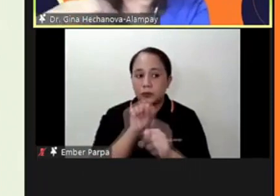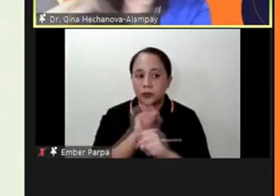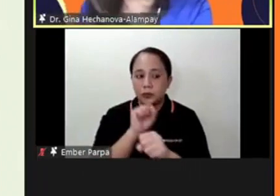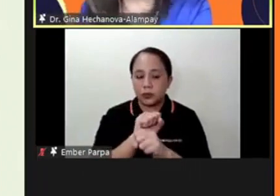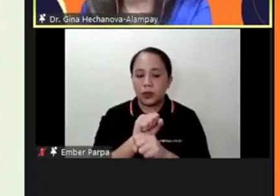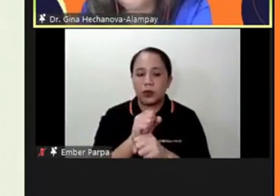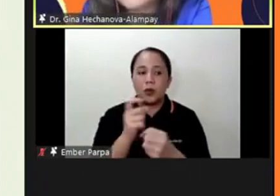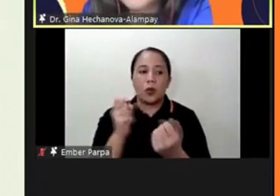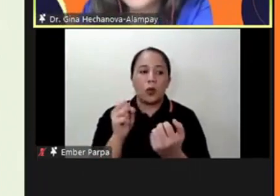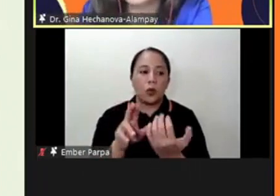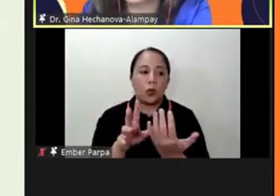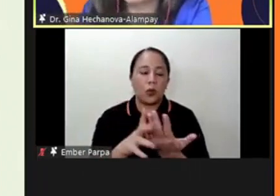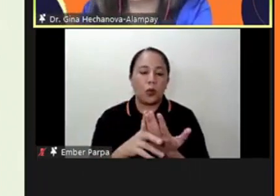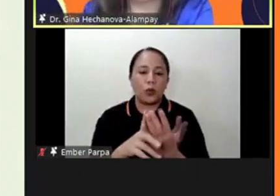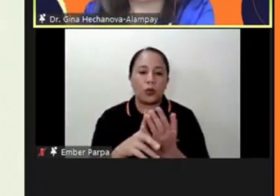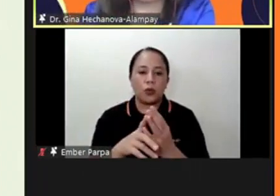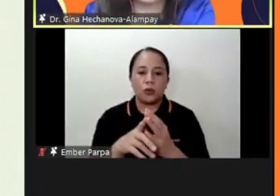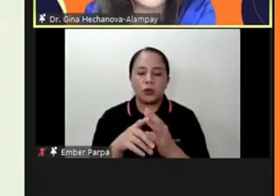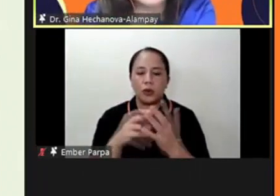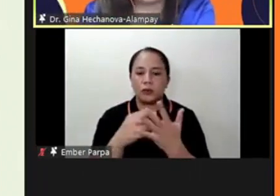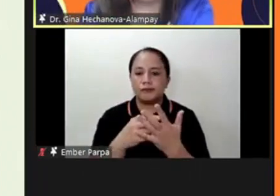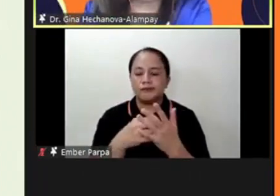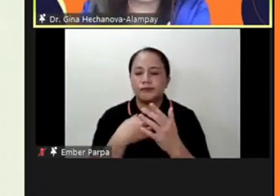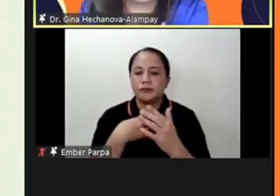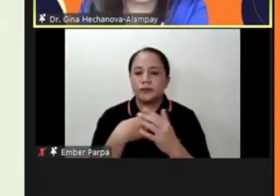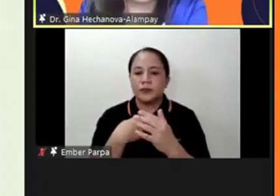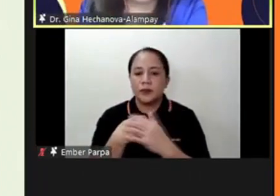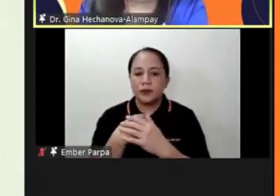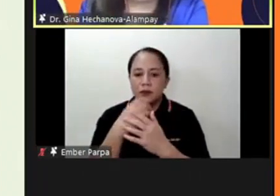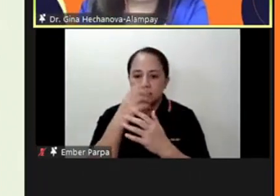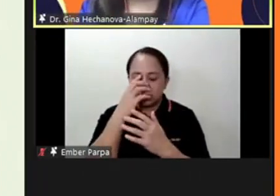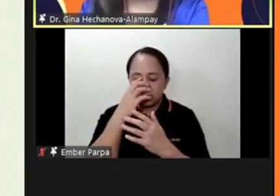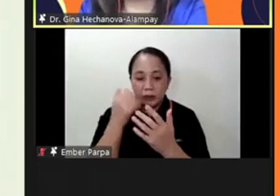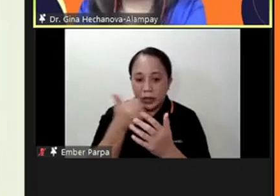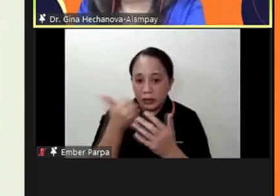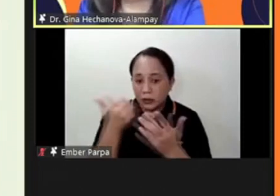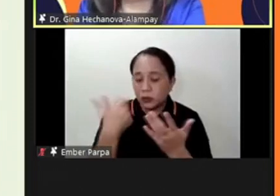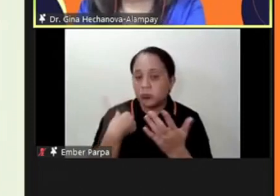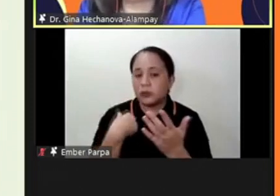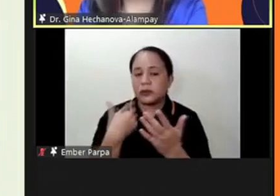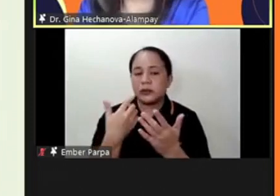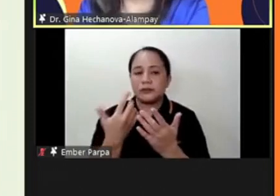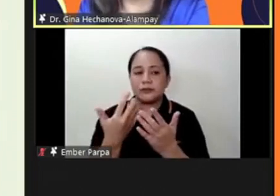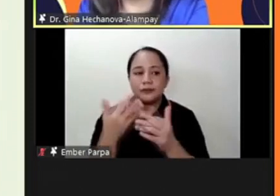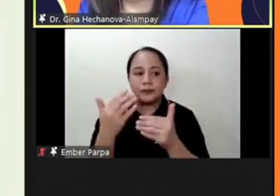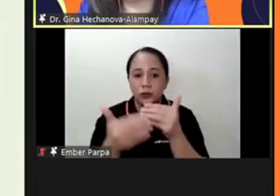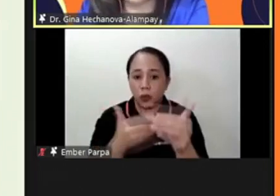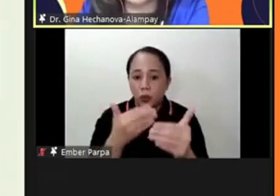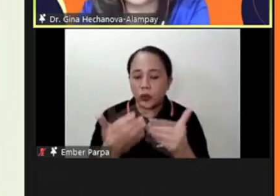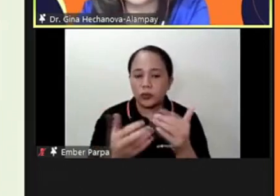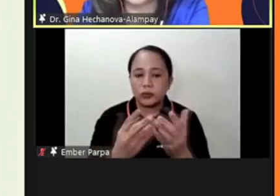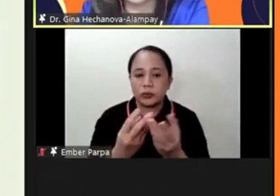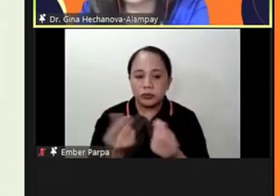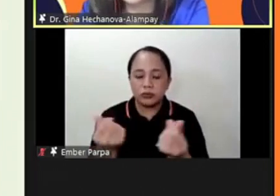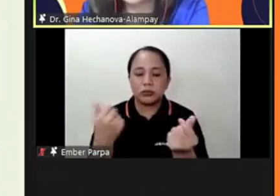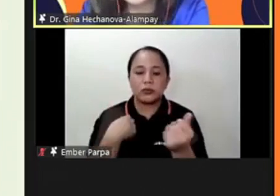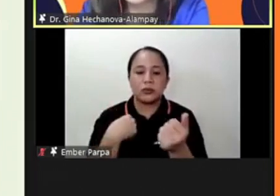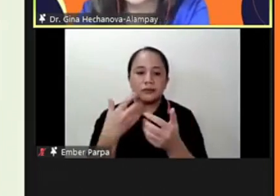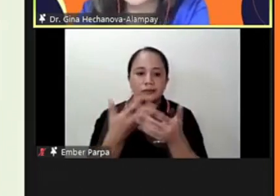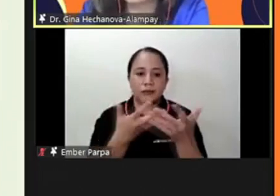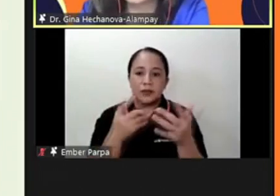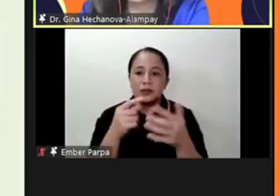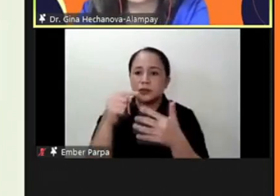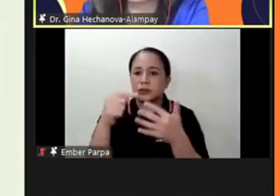there's sort of debriefing that happens after that. And then the review of protocols and the restoration of facilities. So these are